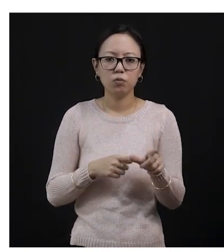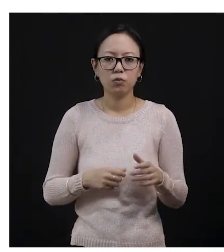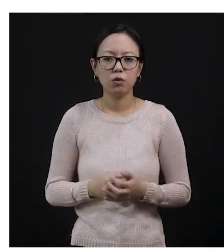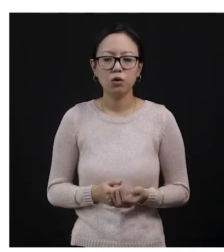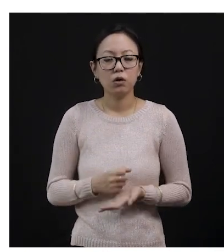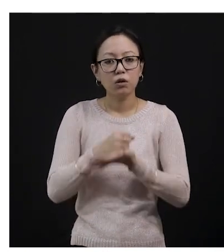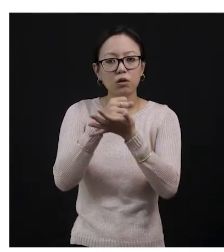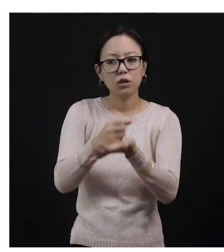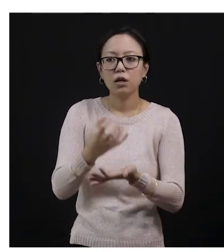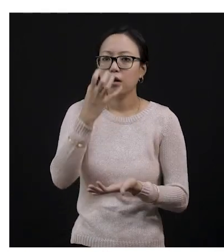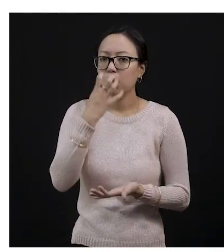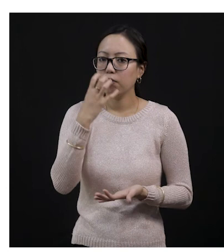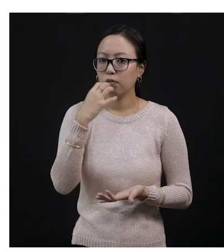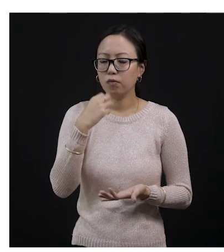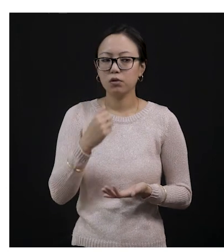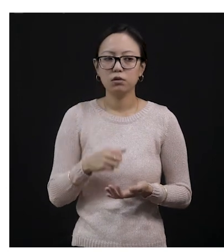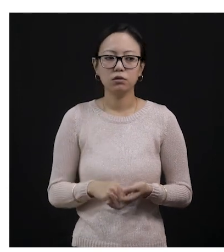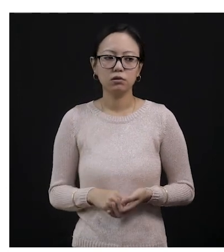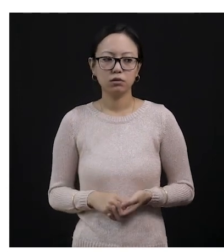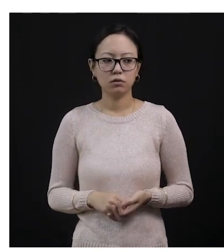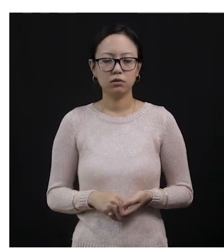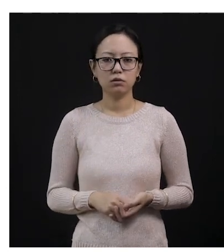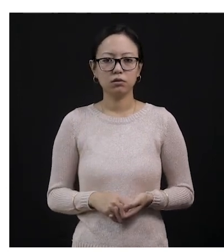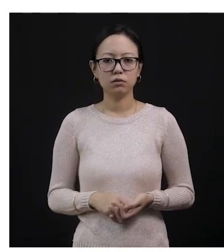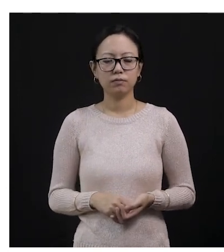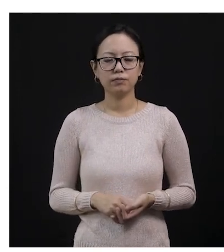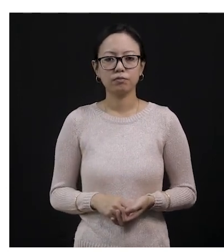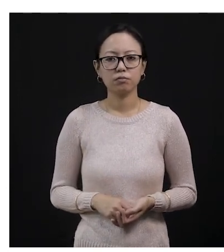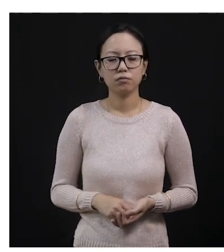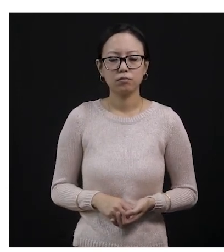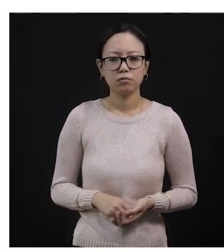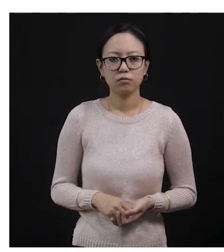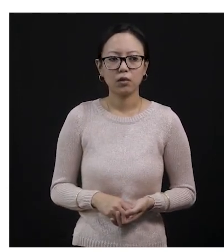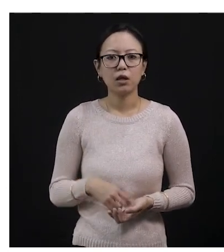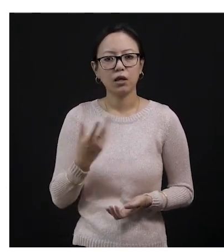the seeds. The ovules will produce the seeds. Then you will have a fruit to eat, and the